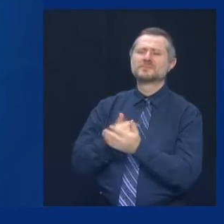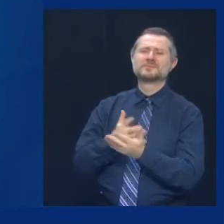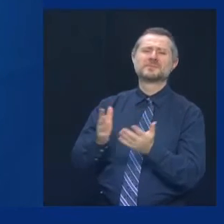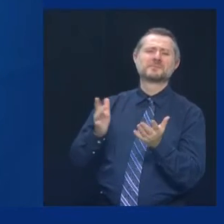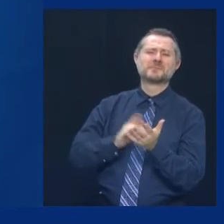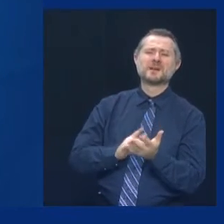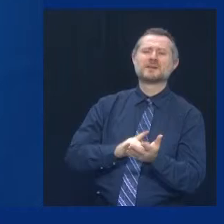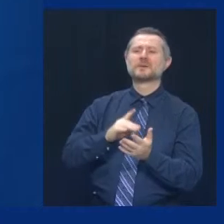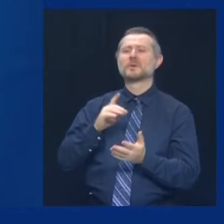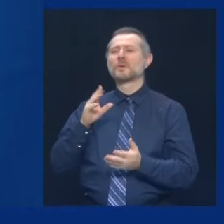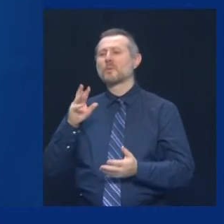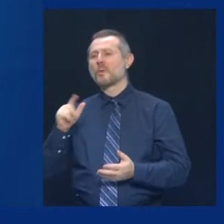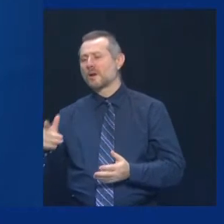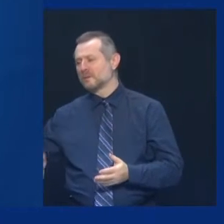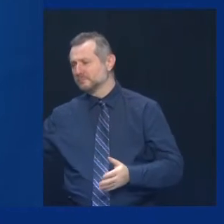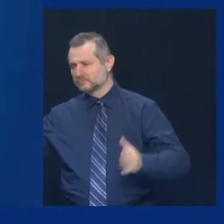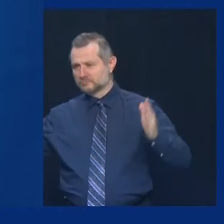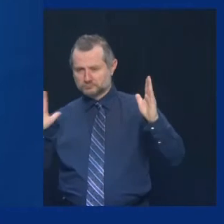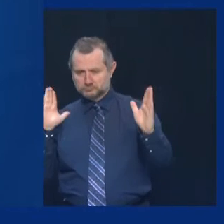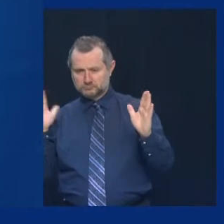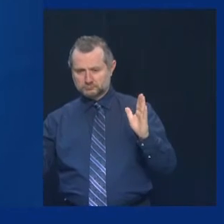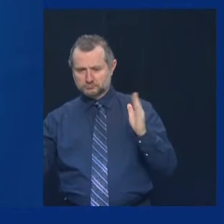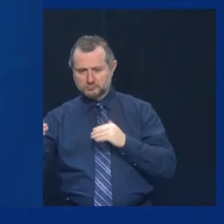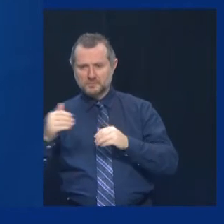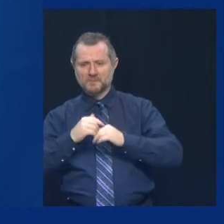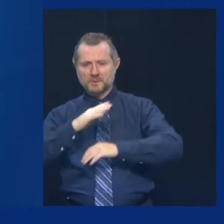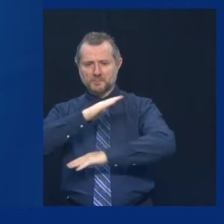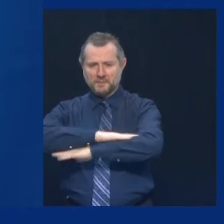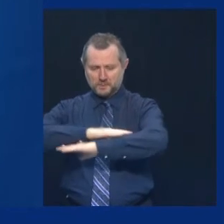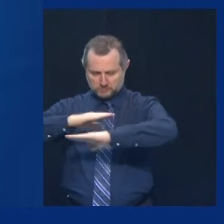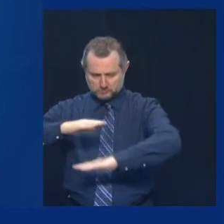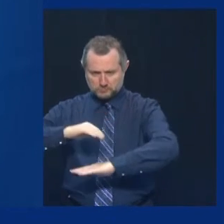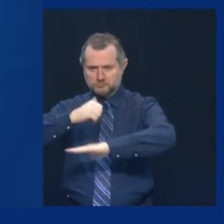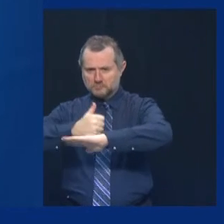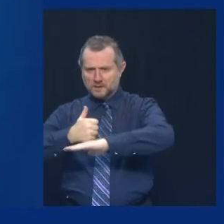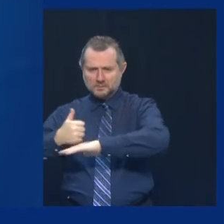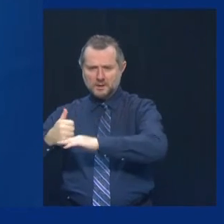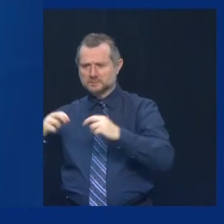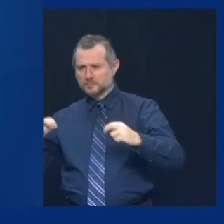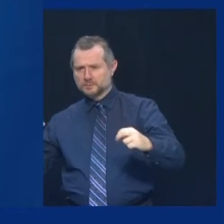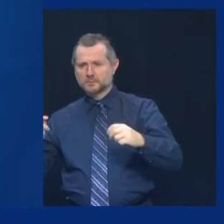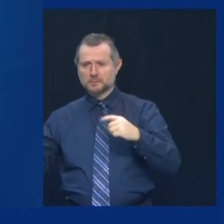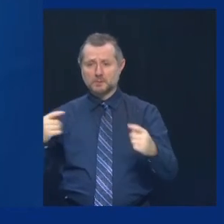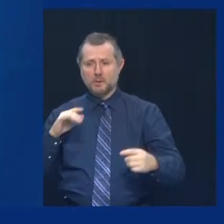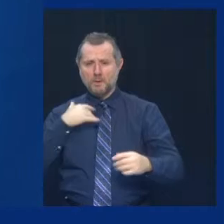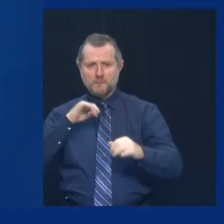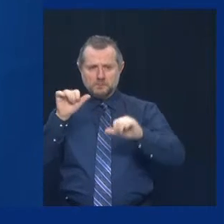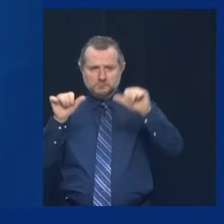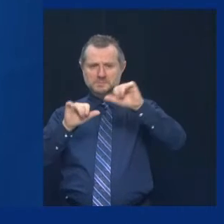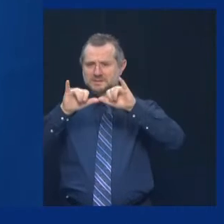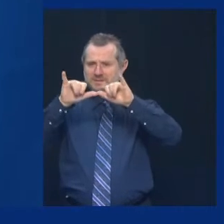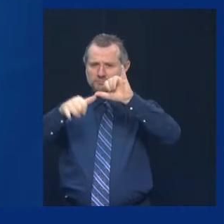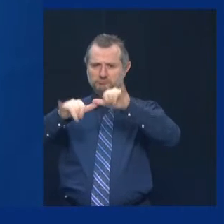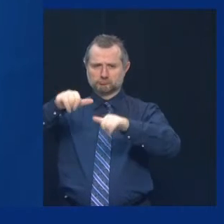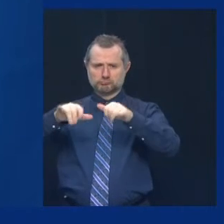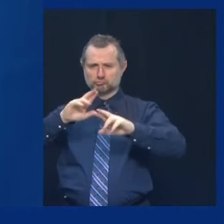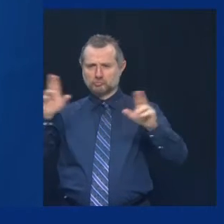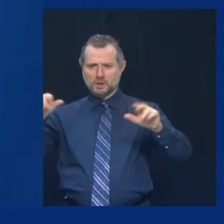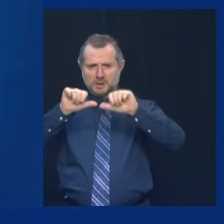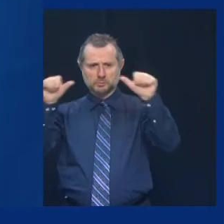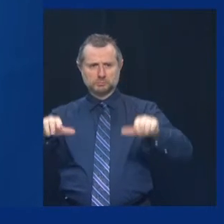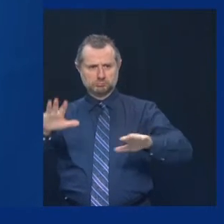tables, chairs, schematic for how you set up the space. Space could be about 10,000 square